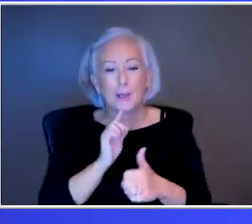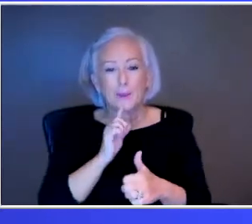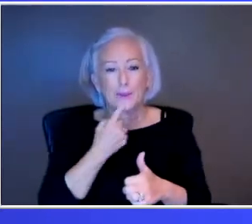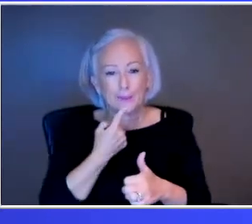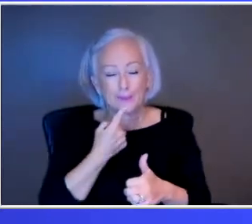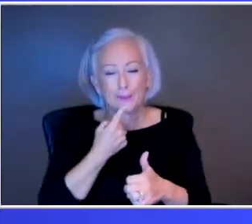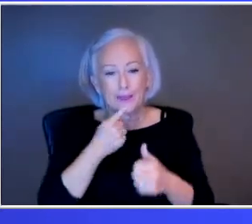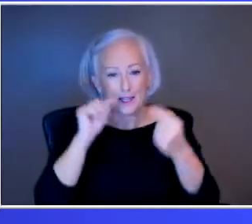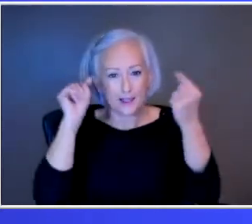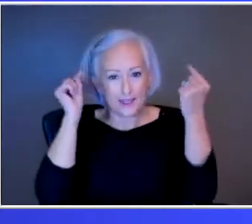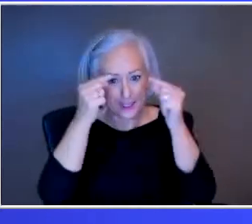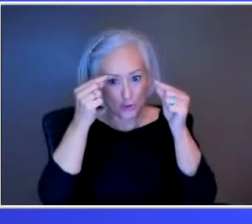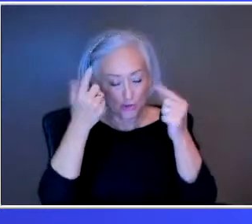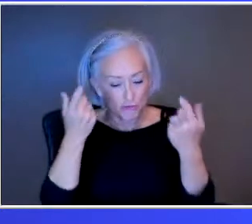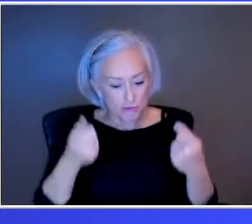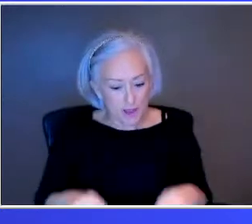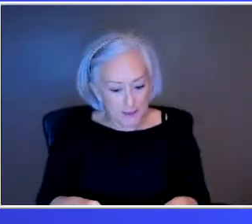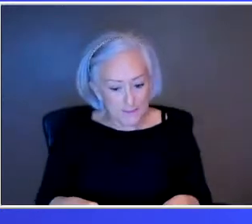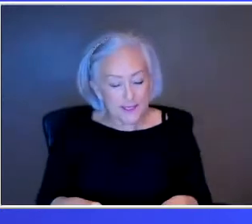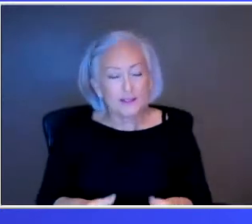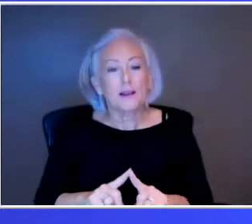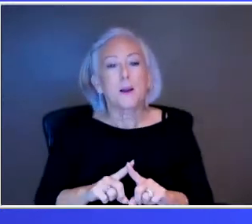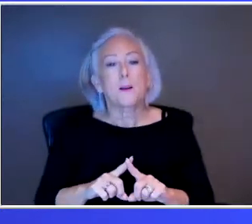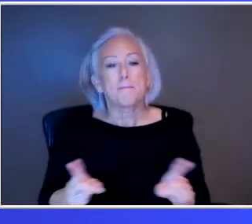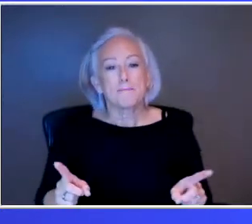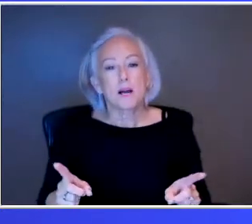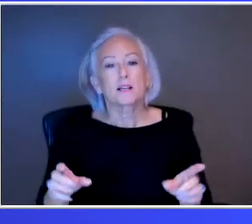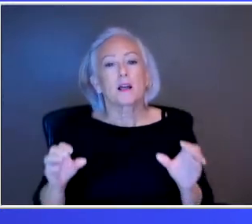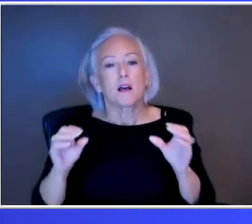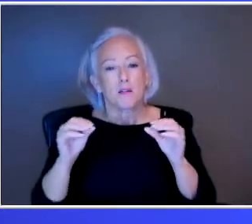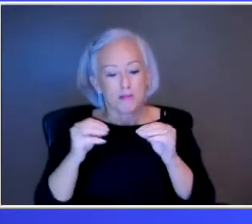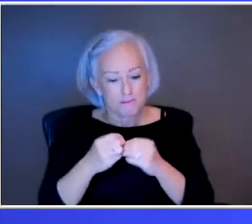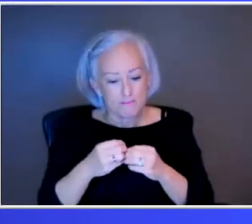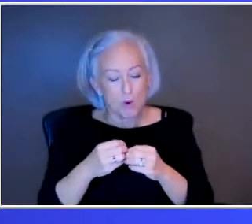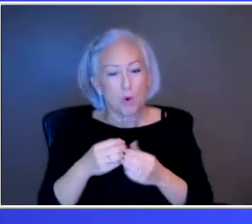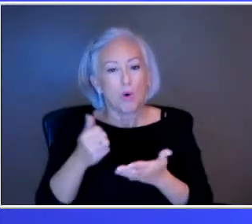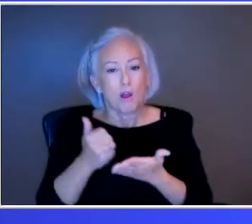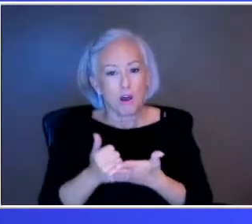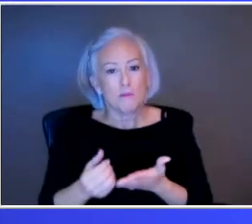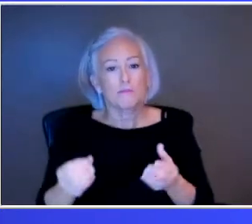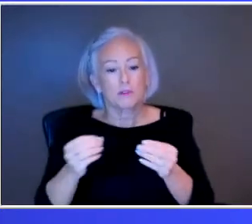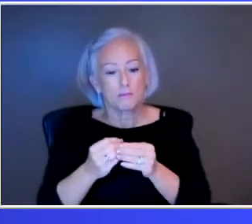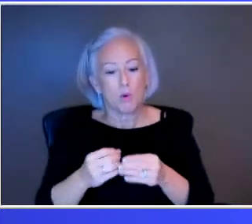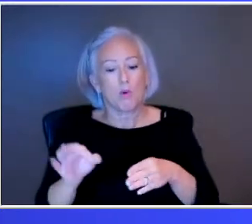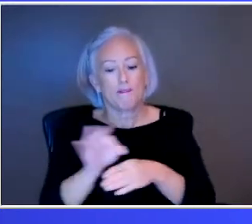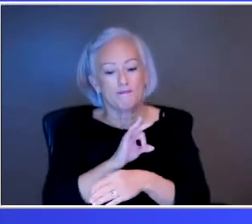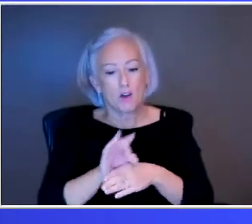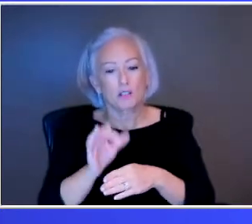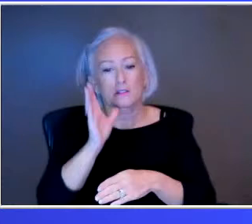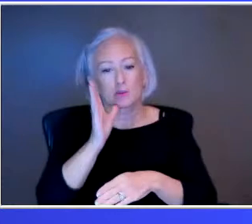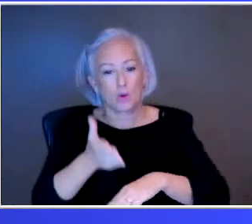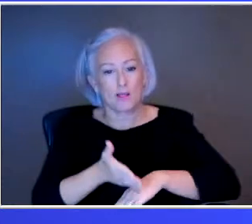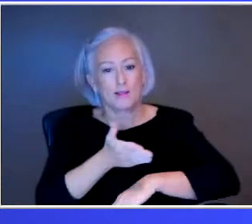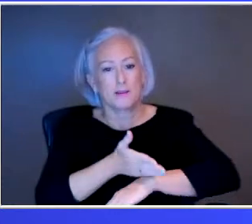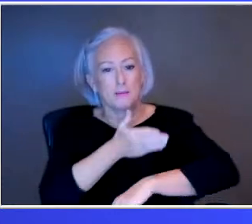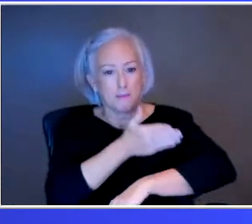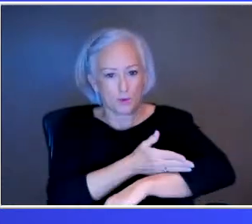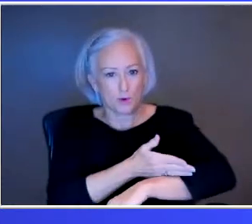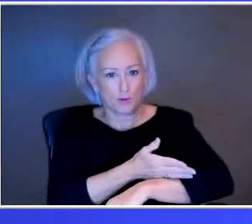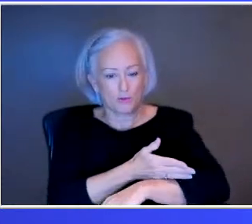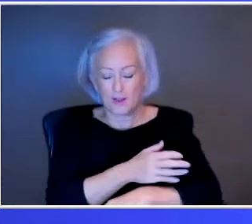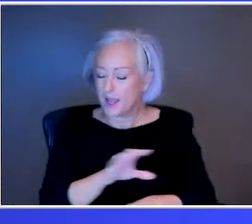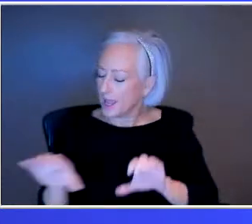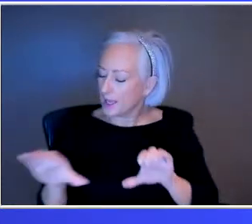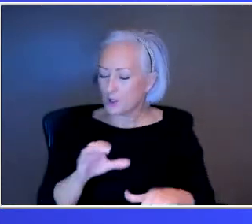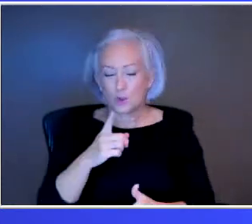the better you can do with the function that persists. And doing the right things, just like Christopher has done. If